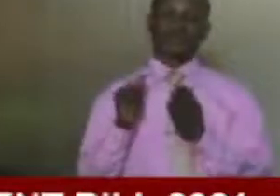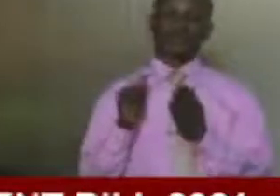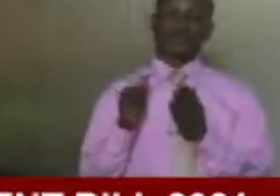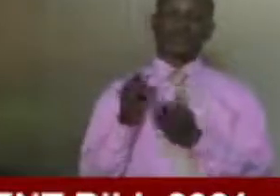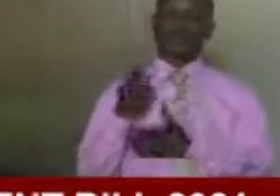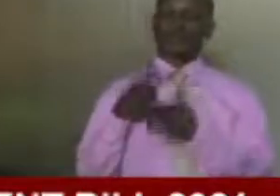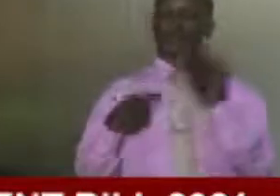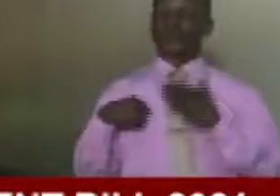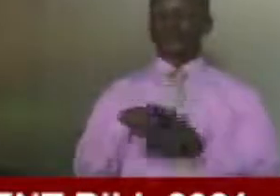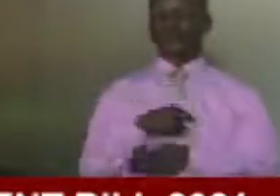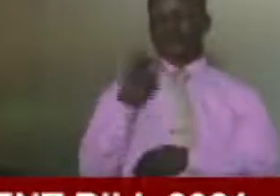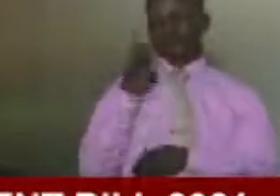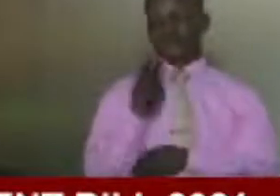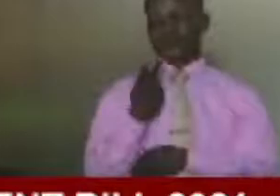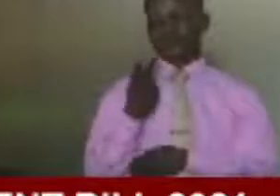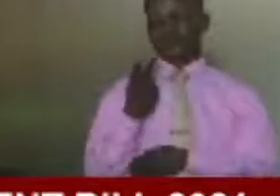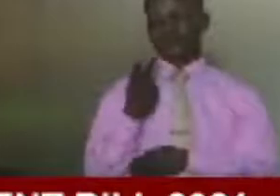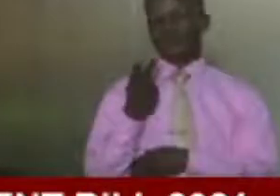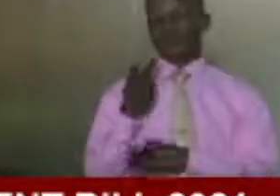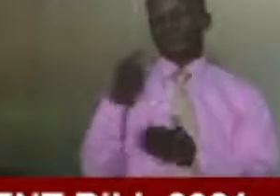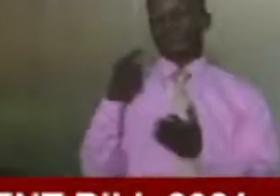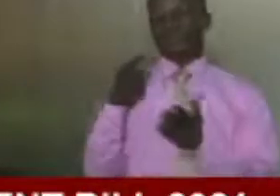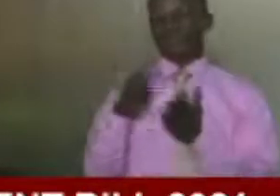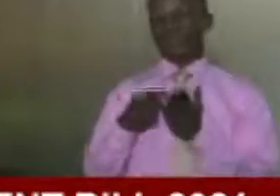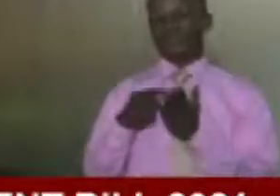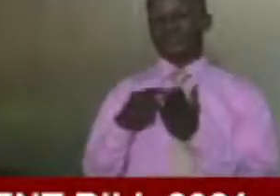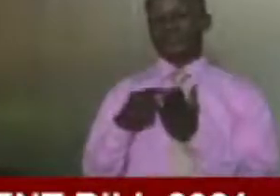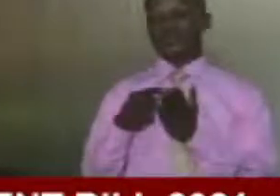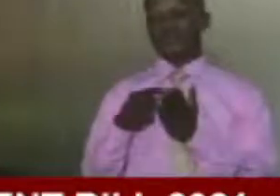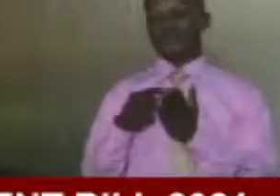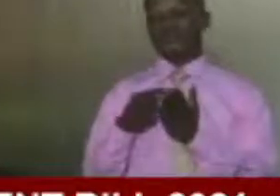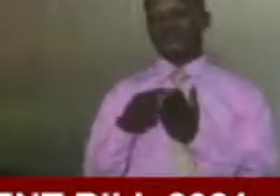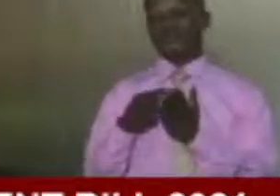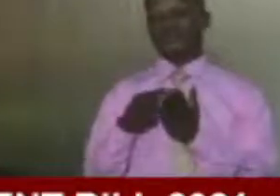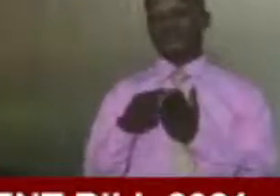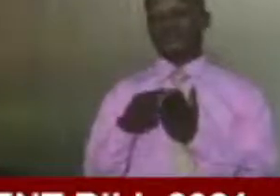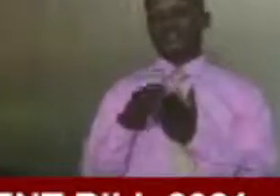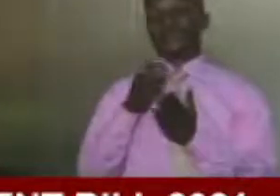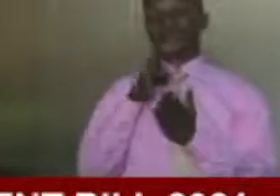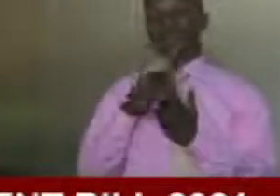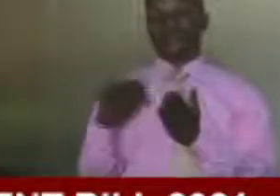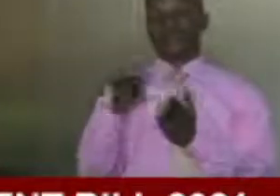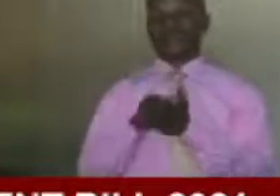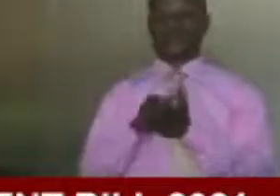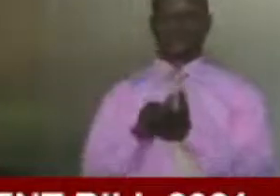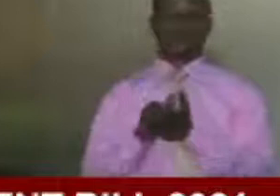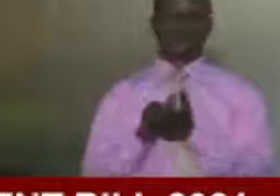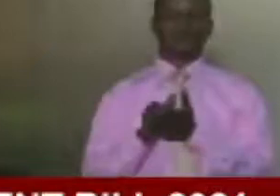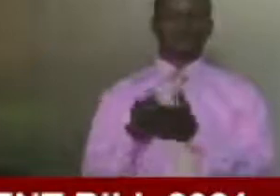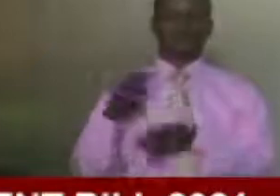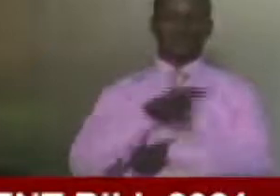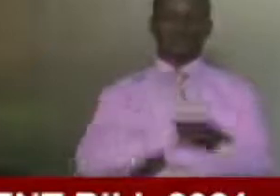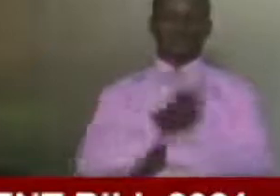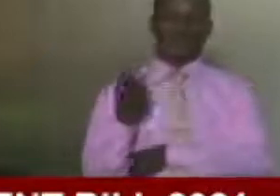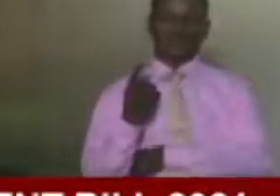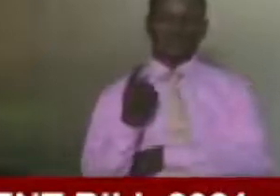comb through the whole thing and say, this, you know, must dot this I and cross this T and all these things, you know. And then again, we get